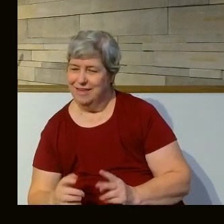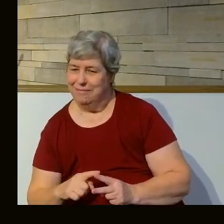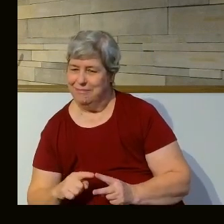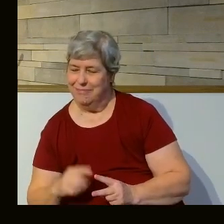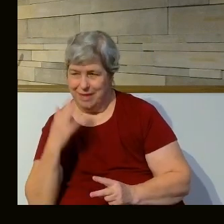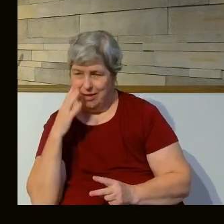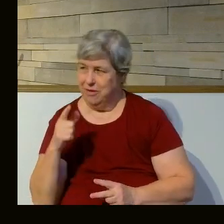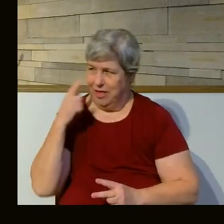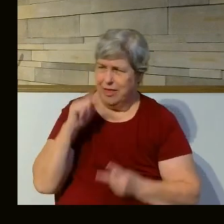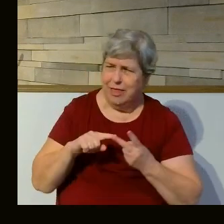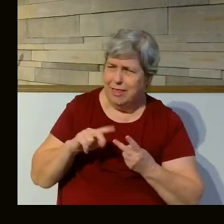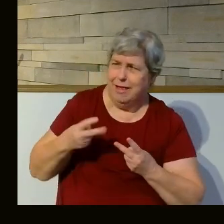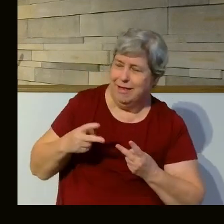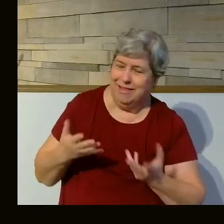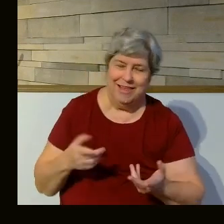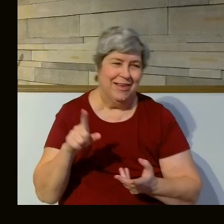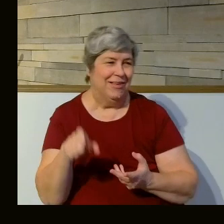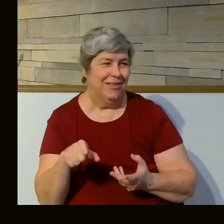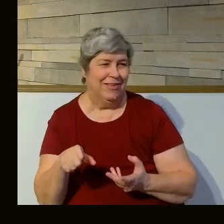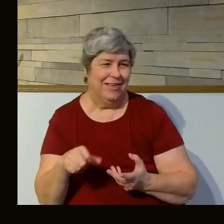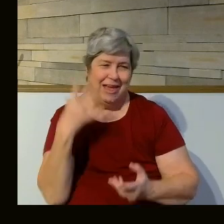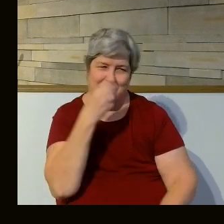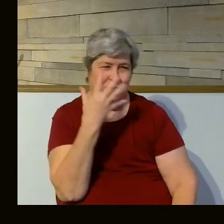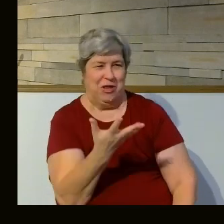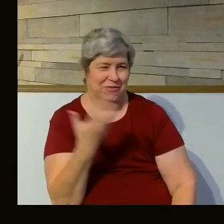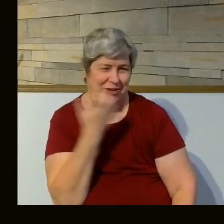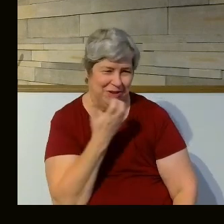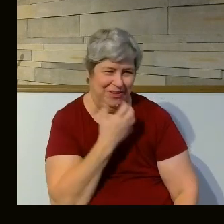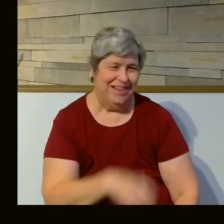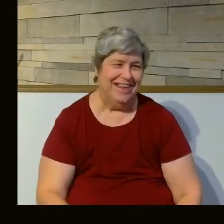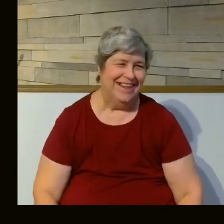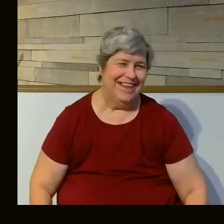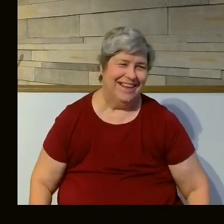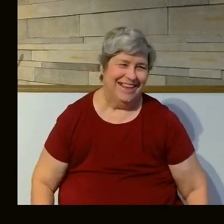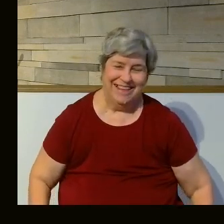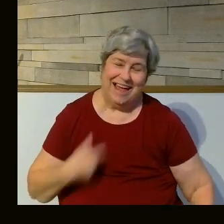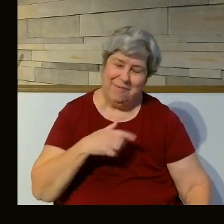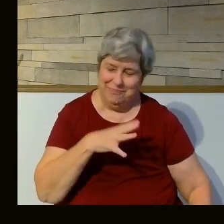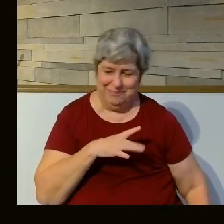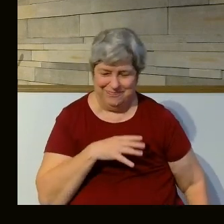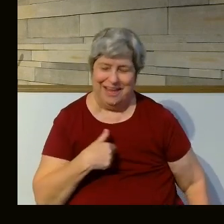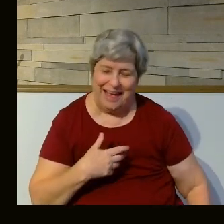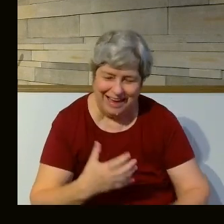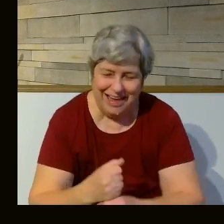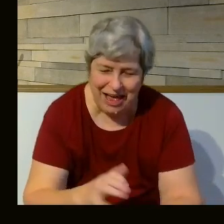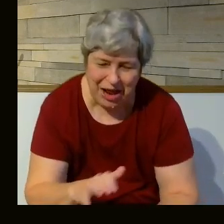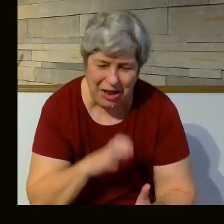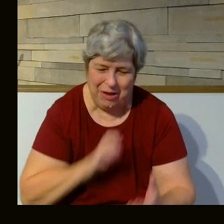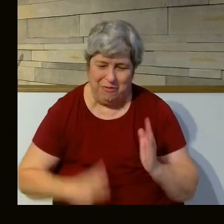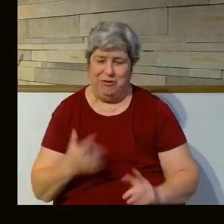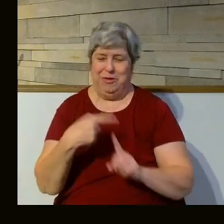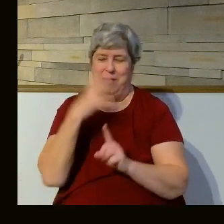Okay, I know that you're thinking, what's the other one, Pastor? What's the other? She has to be drop-dead gorgeous too, all right? Yeah, isn't that real? Yeah, that's right, honey, that's what I did. So